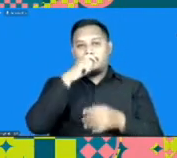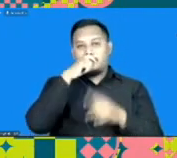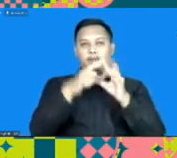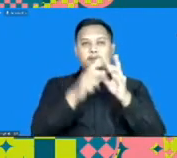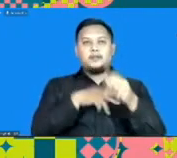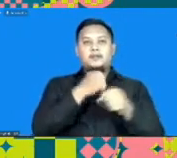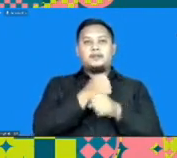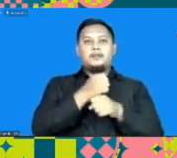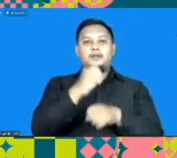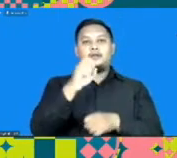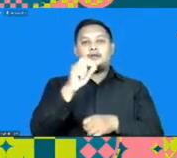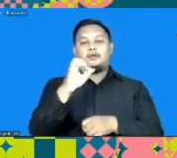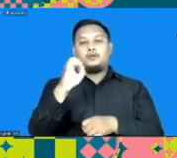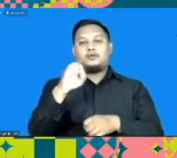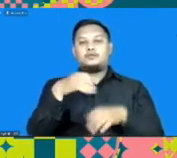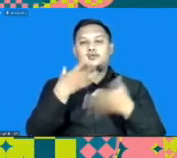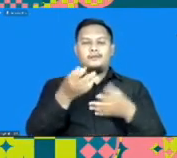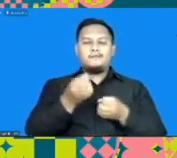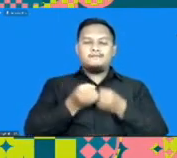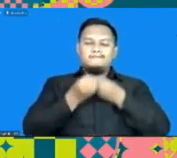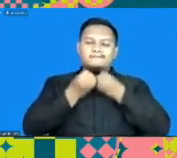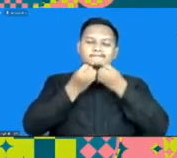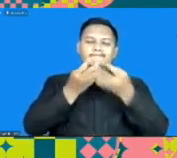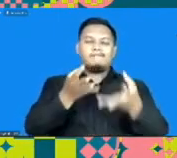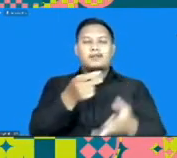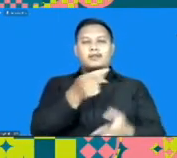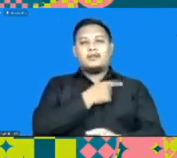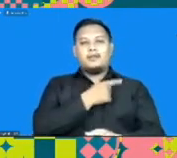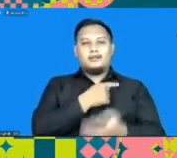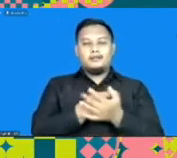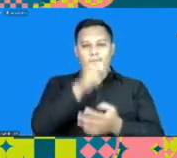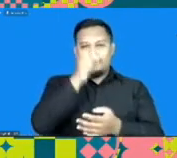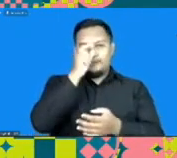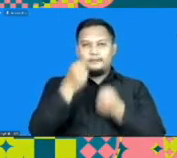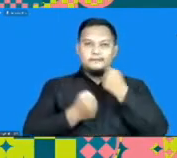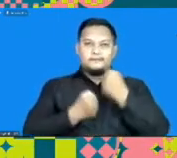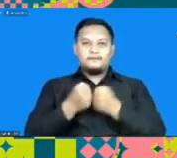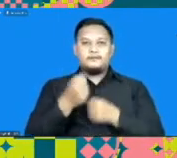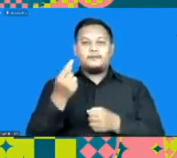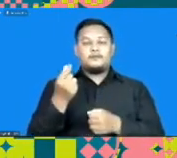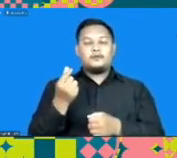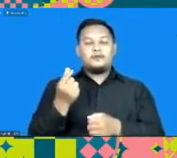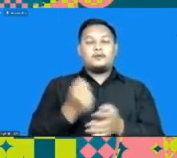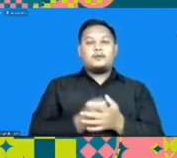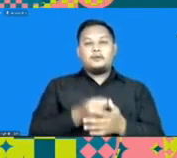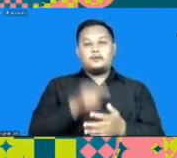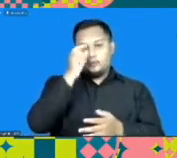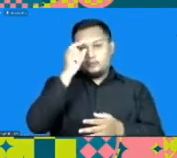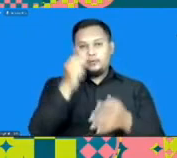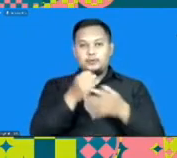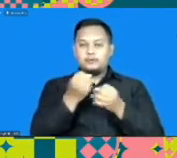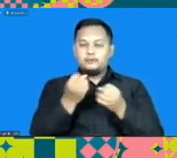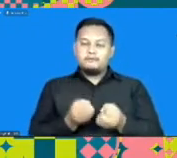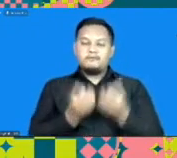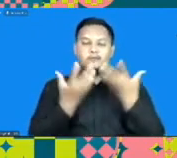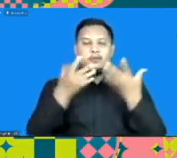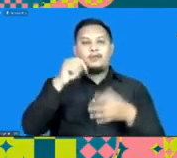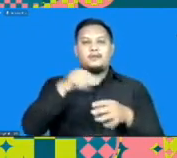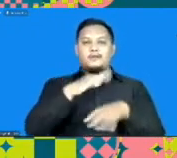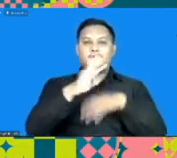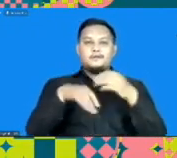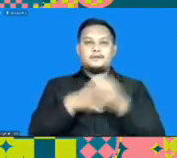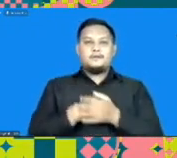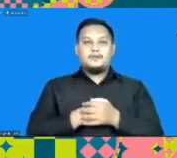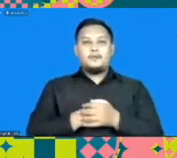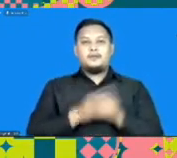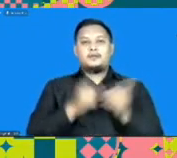action, your money where your mouth is, and for making this a reality. And as a sponsor, could you please share with us what you've created